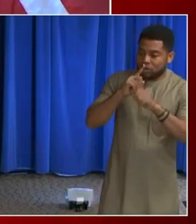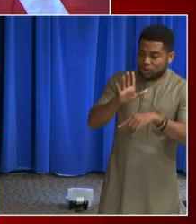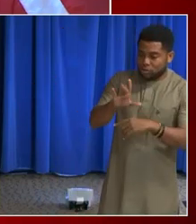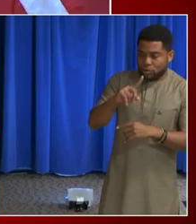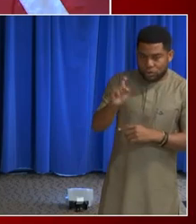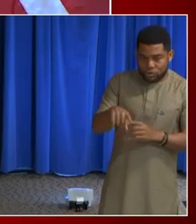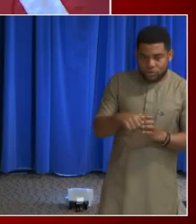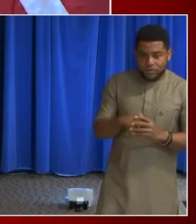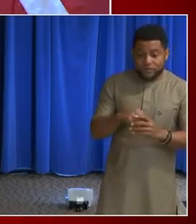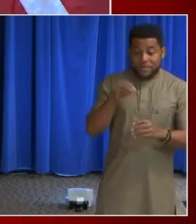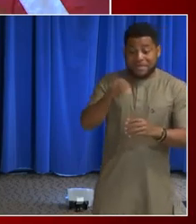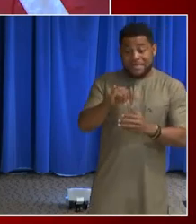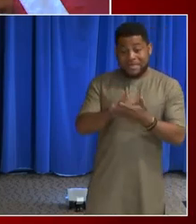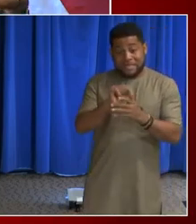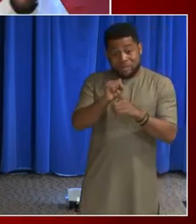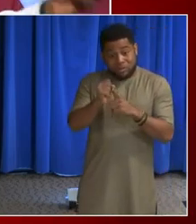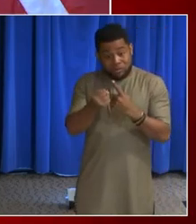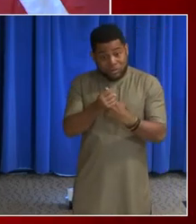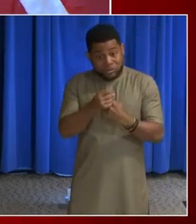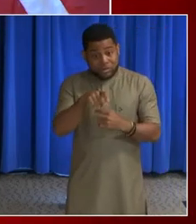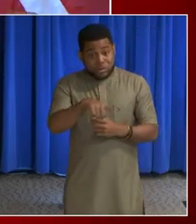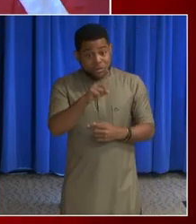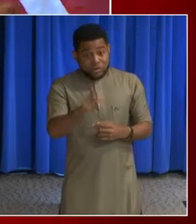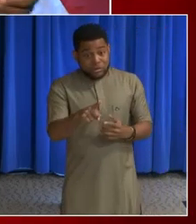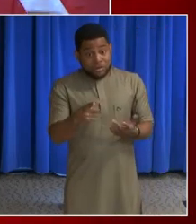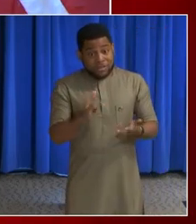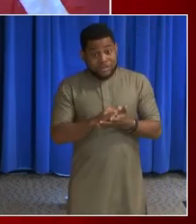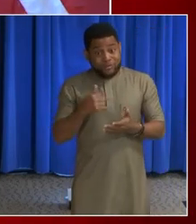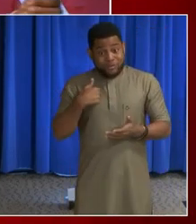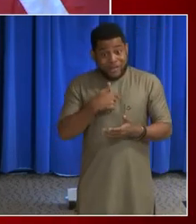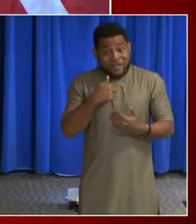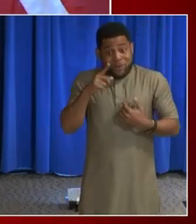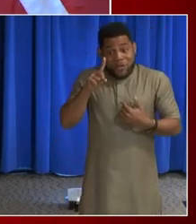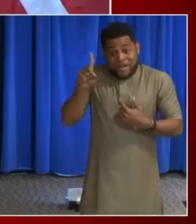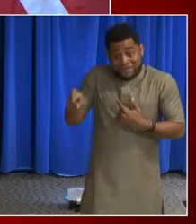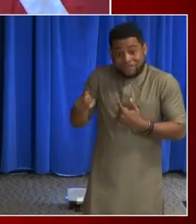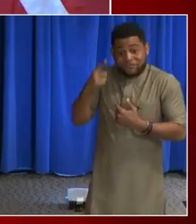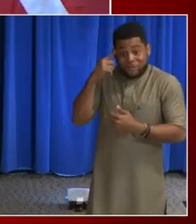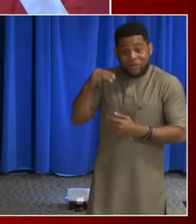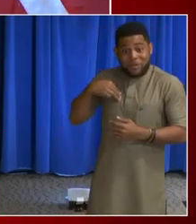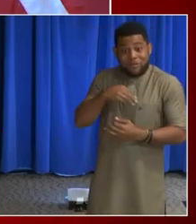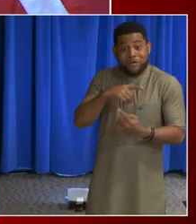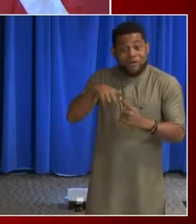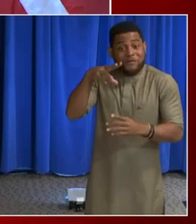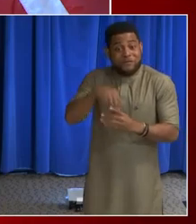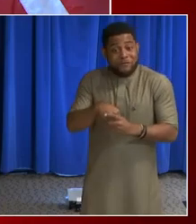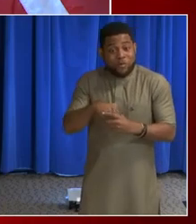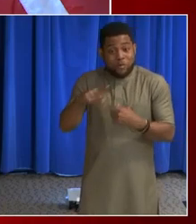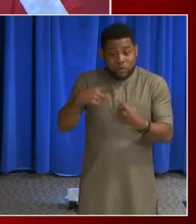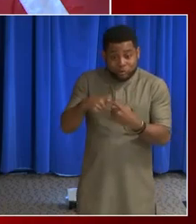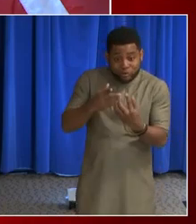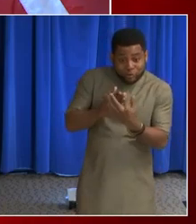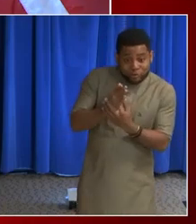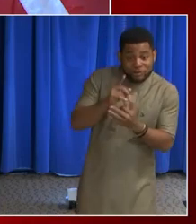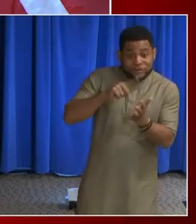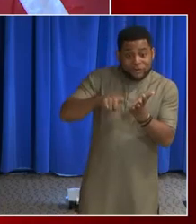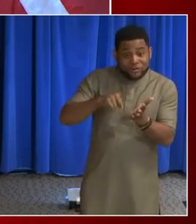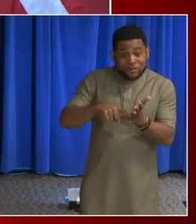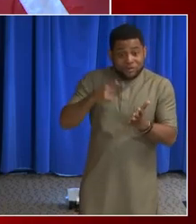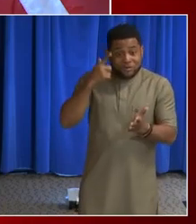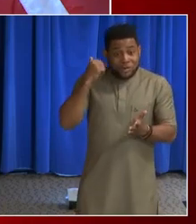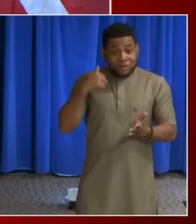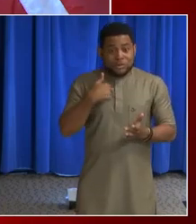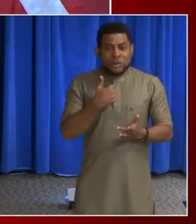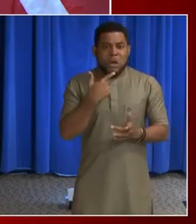again, these questions are questions that we have to ask of the members involved as we go through the investigation. For me to sit here and say, oh, well, they